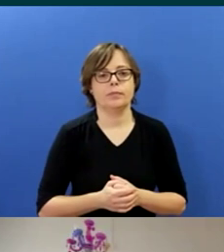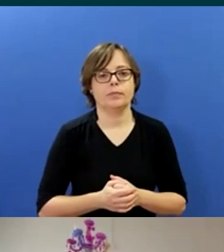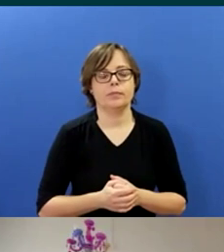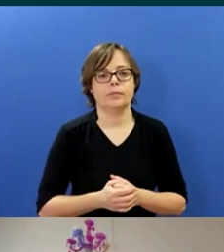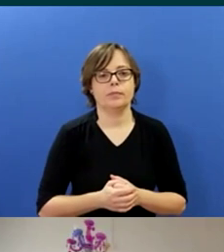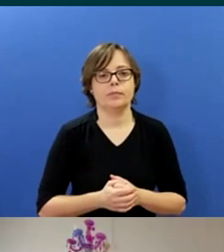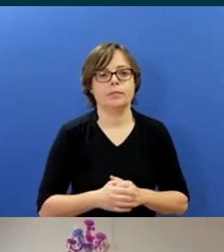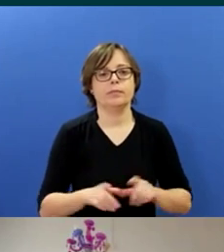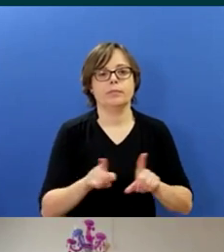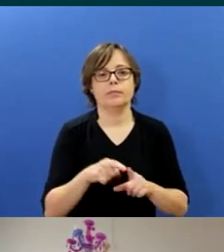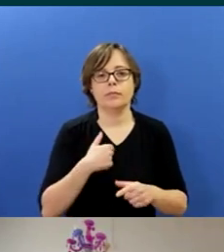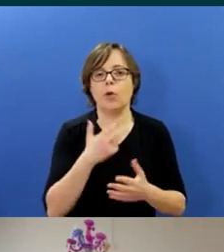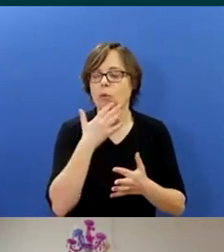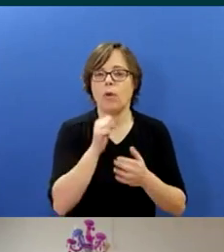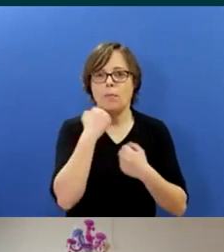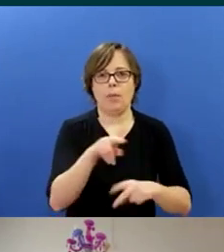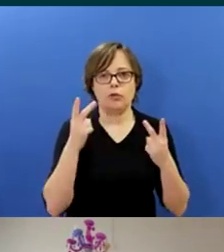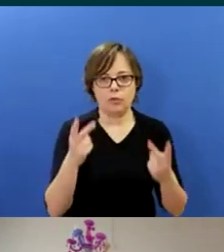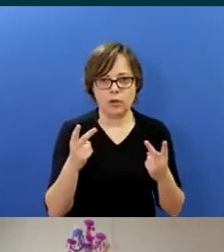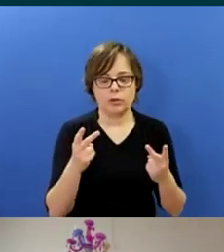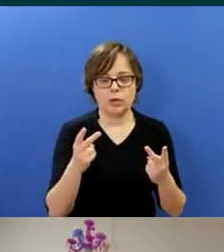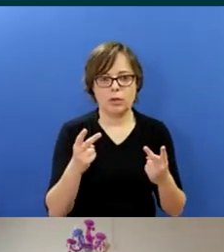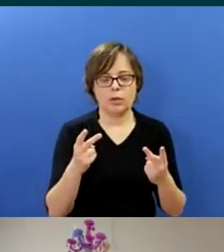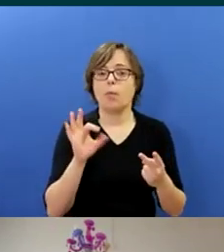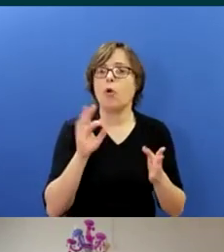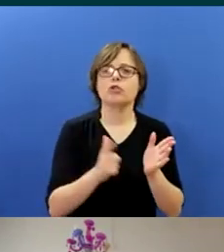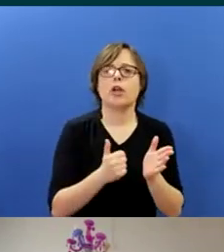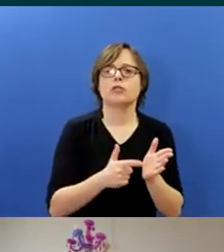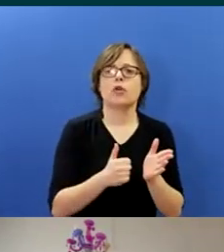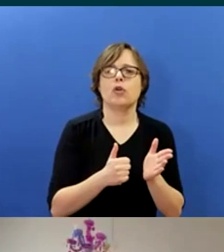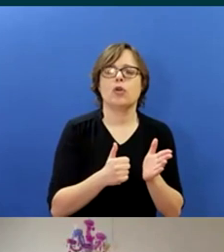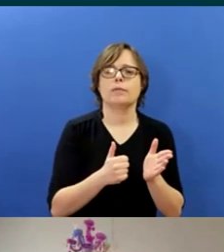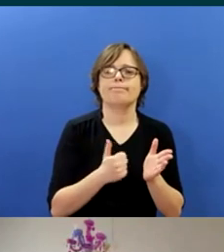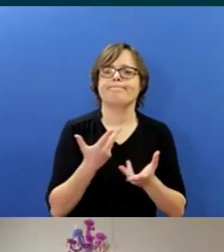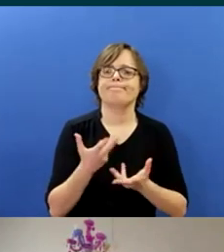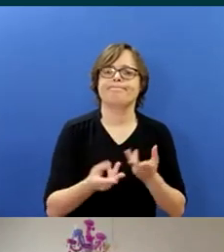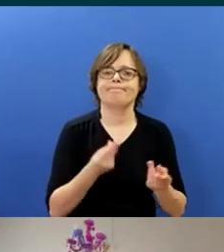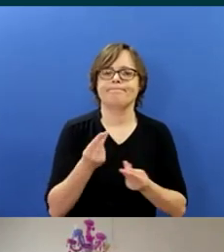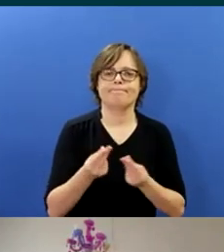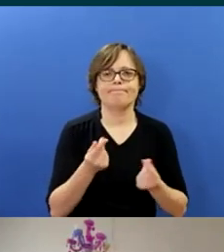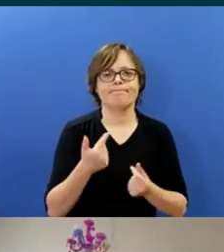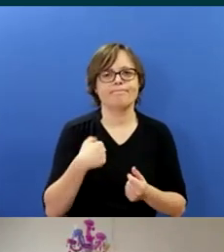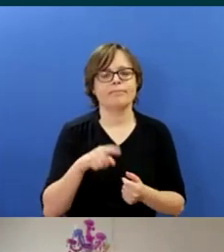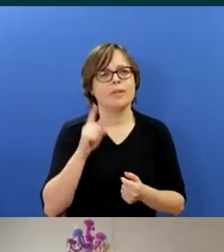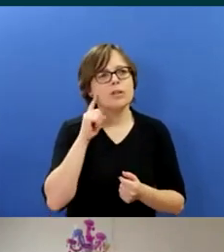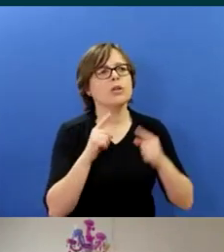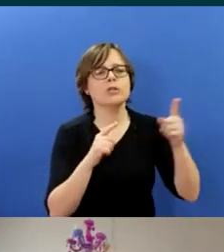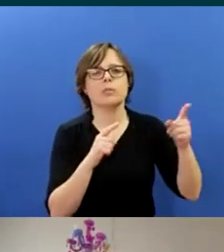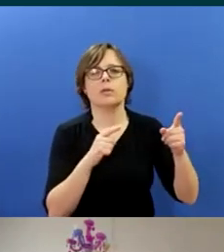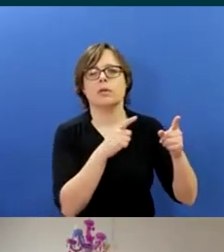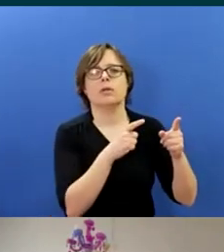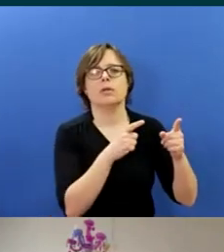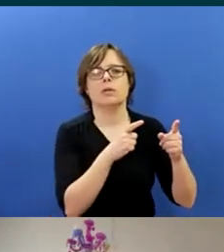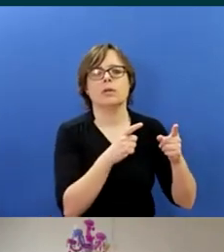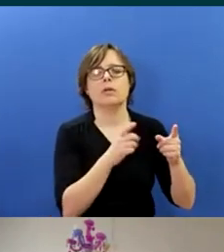decide. Very often citizens said at the very beginning, they said, but what will be done with our recommendation? And they are fearing